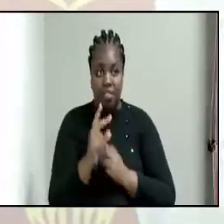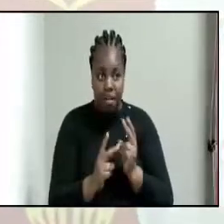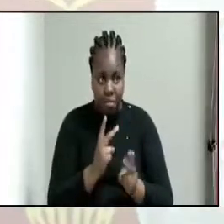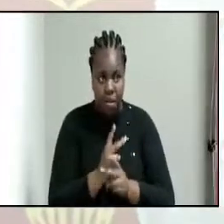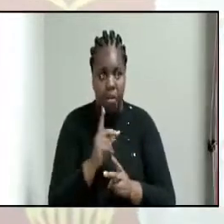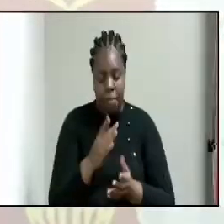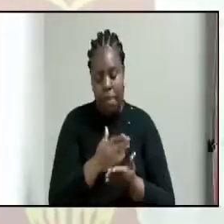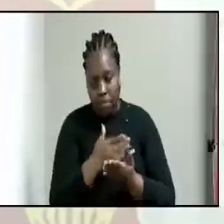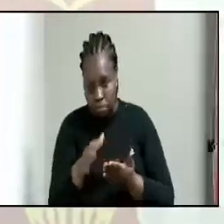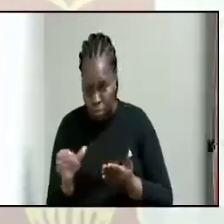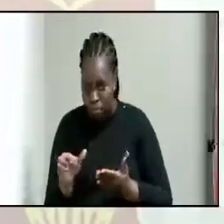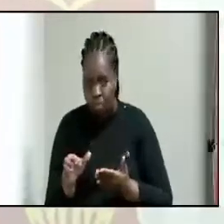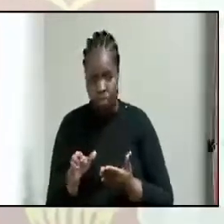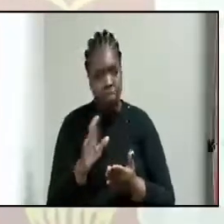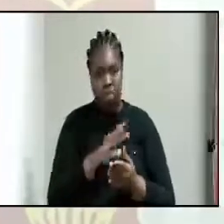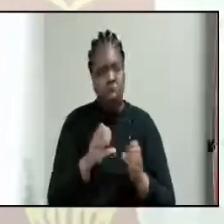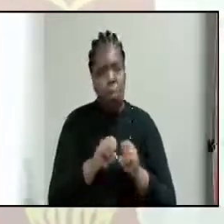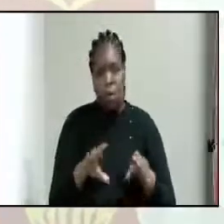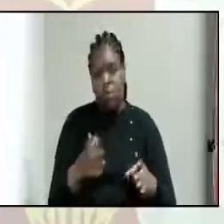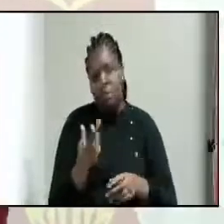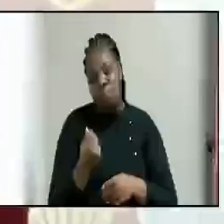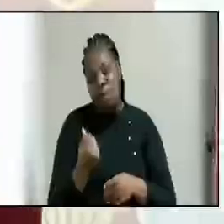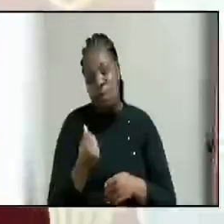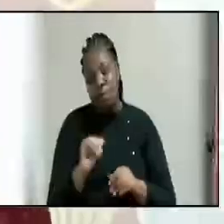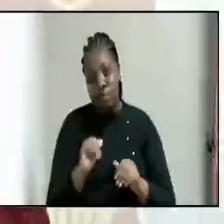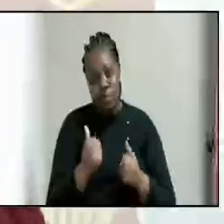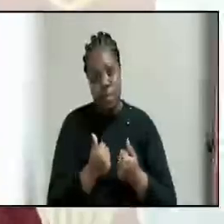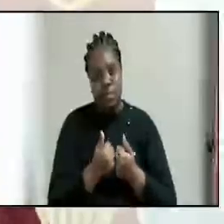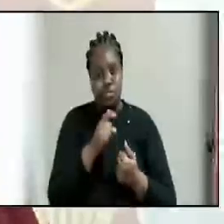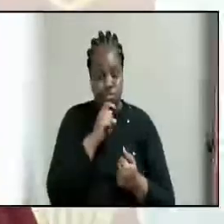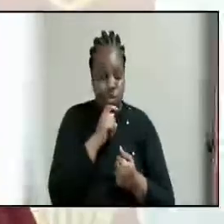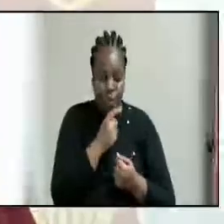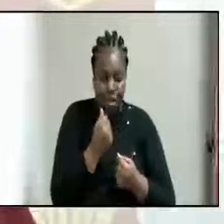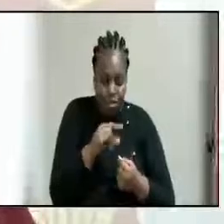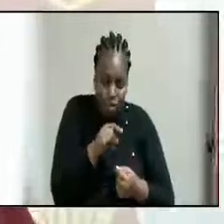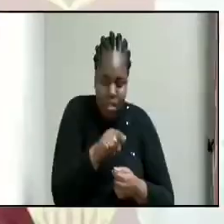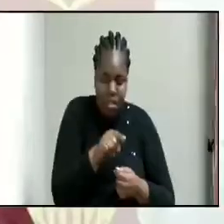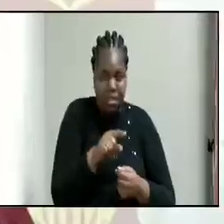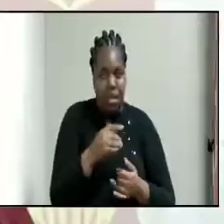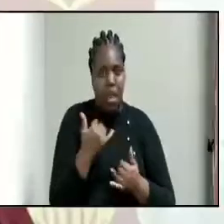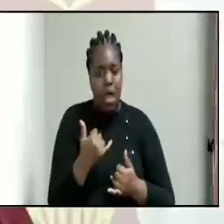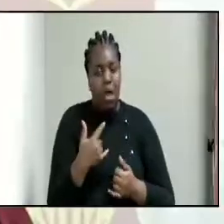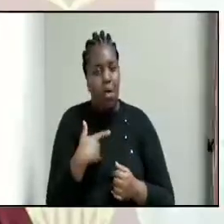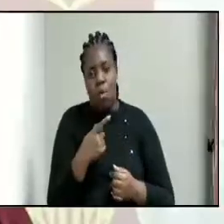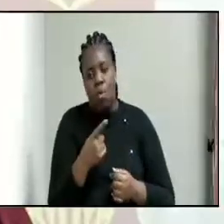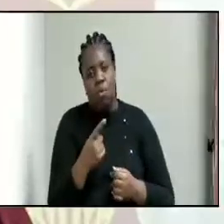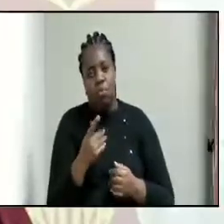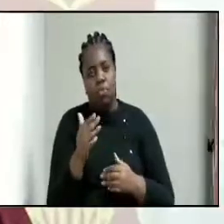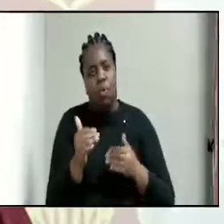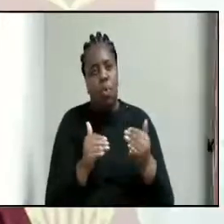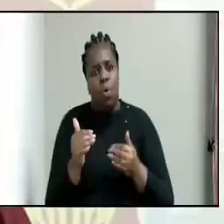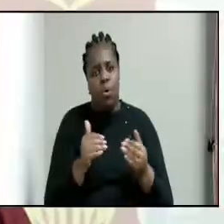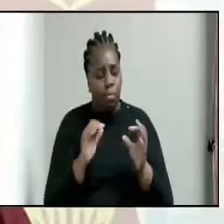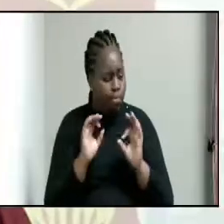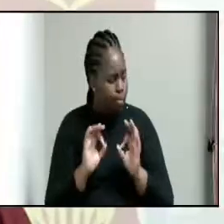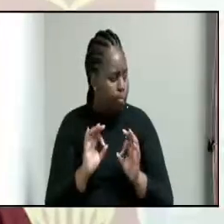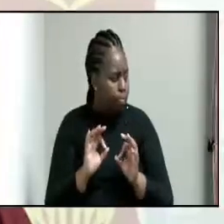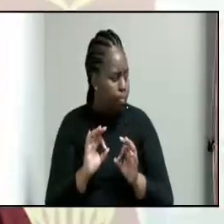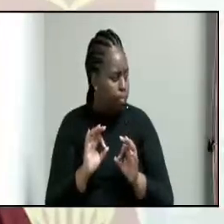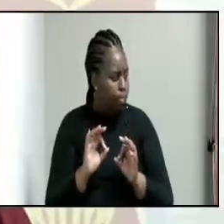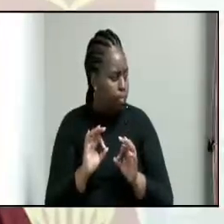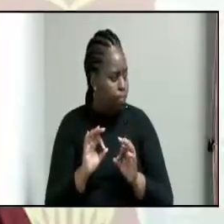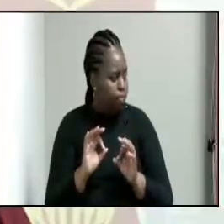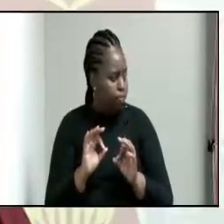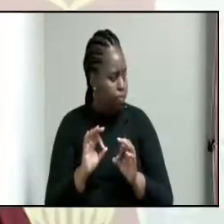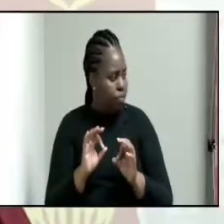let's remove that. Let's not waste money. Let's channel money on this one. So now, once there's this well-coordinated, perhaps